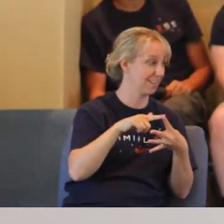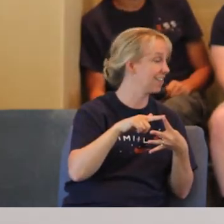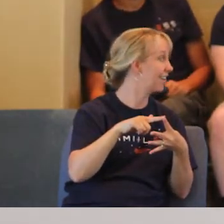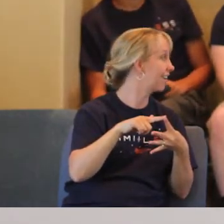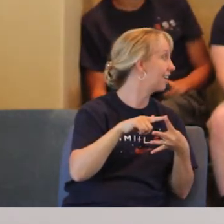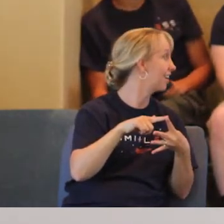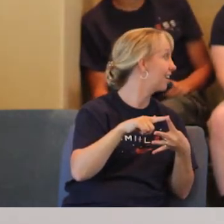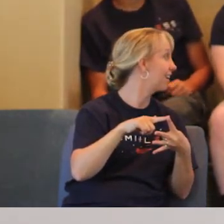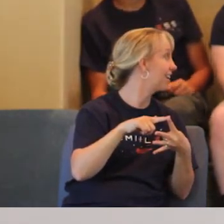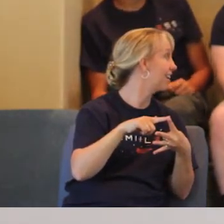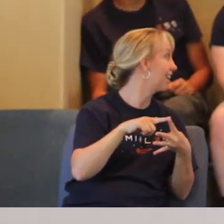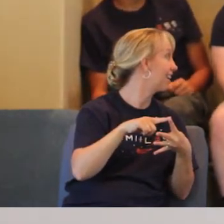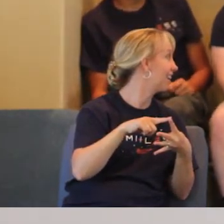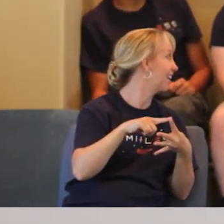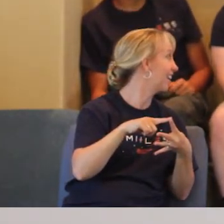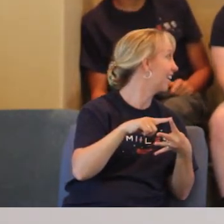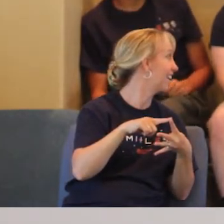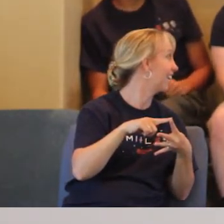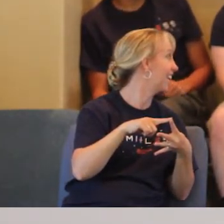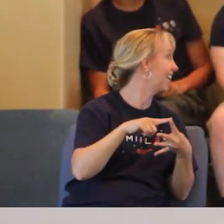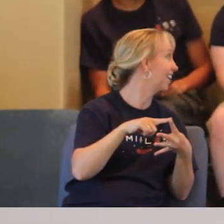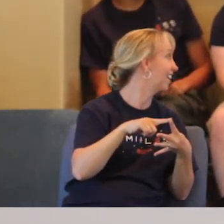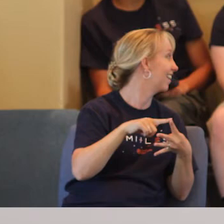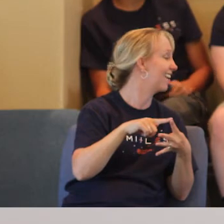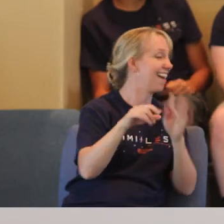Invest. Identify. Second one.